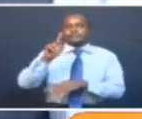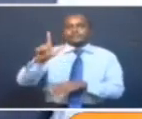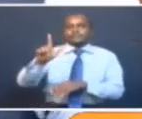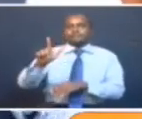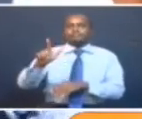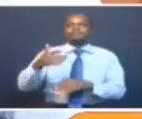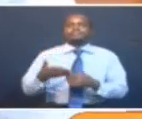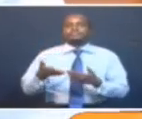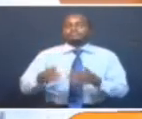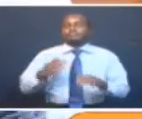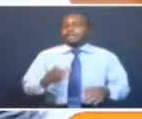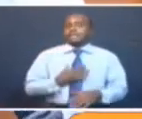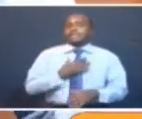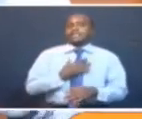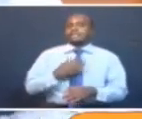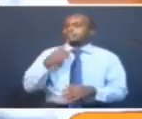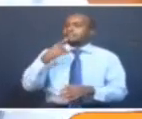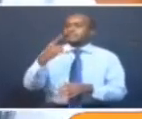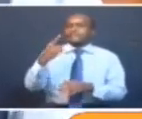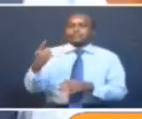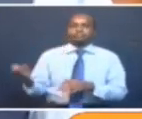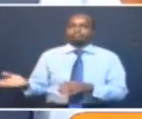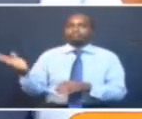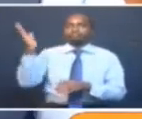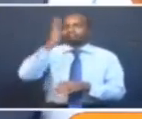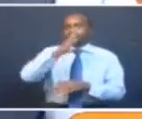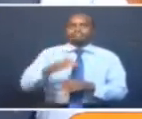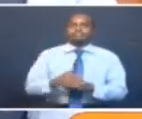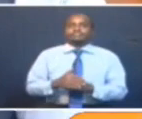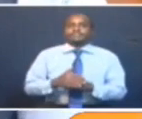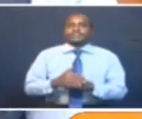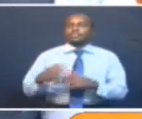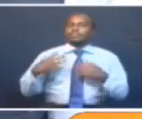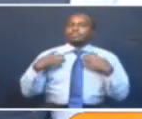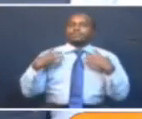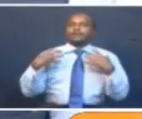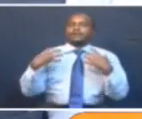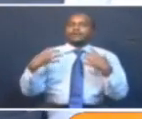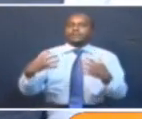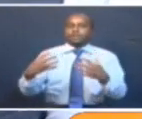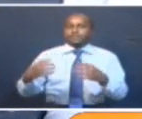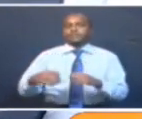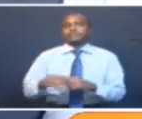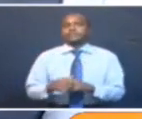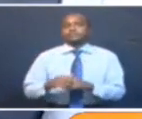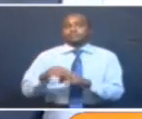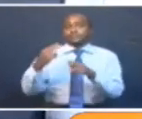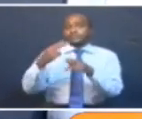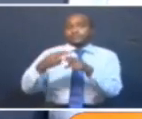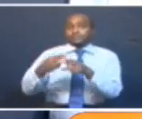Citizen Television, my guest tonight, I've been telling you all evening and all day long, the billionaire industrialist and